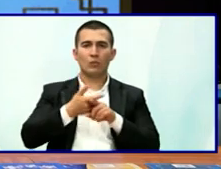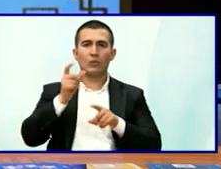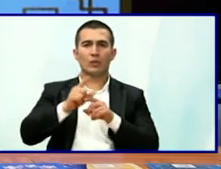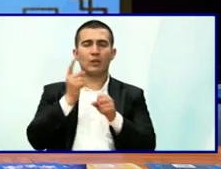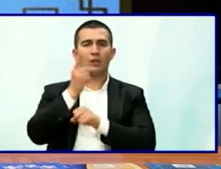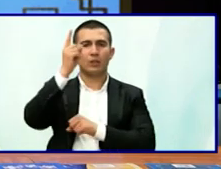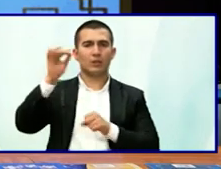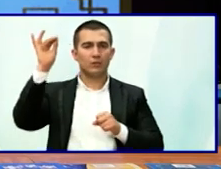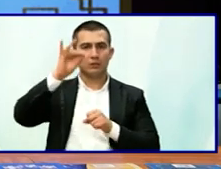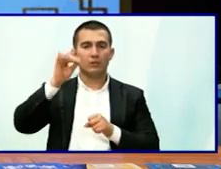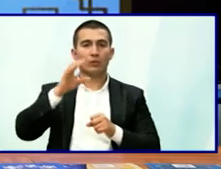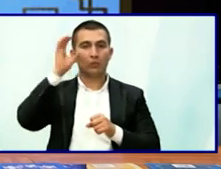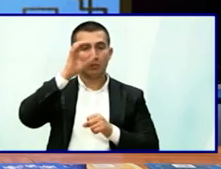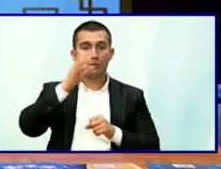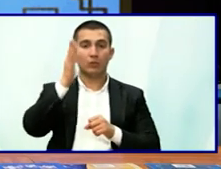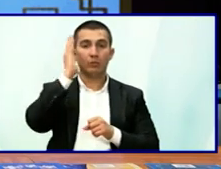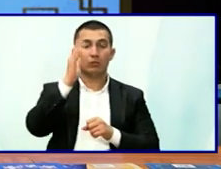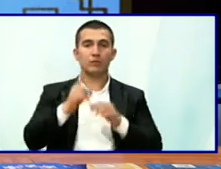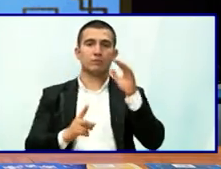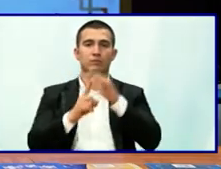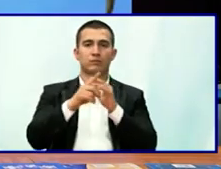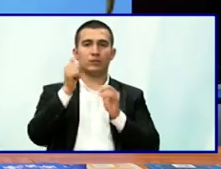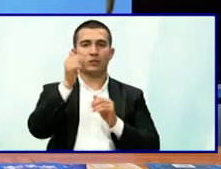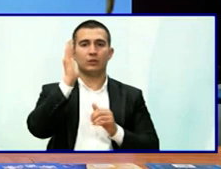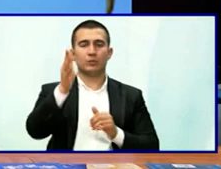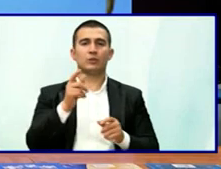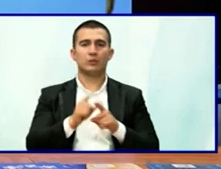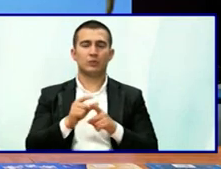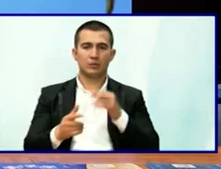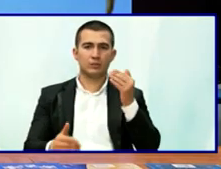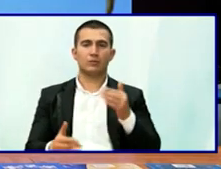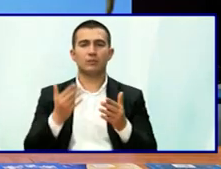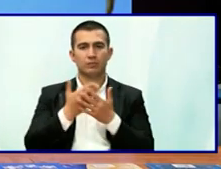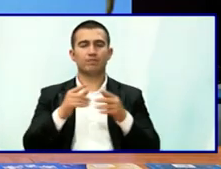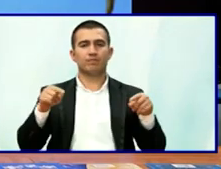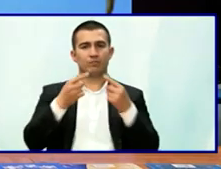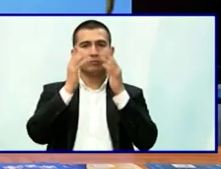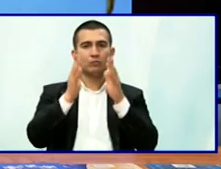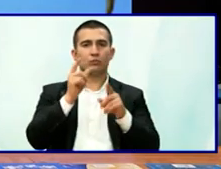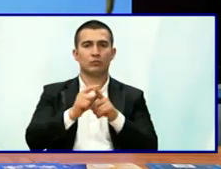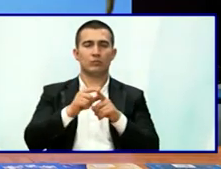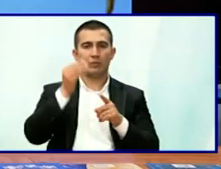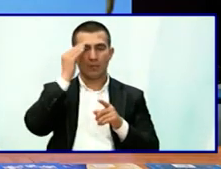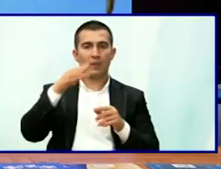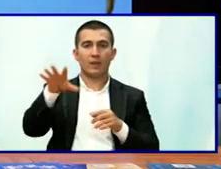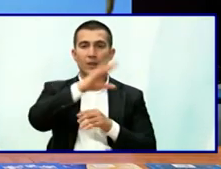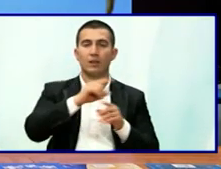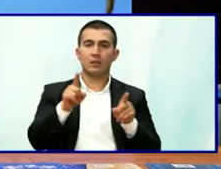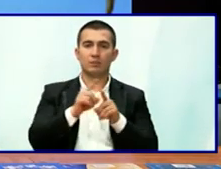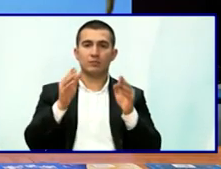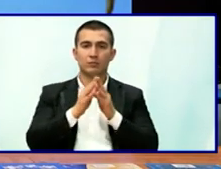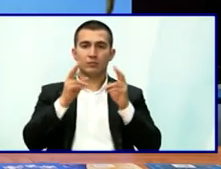O'zbekiston kelajagi buyuk. Aziz o'quvchilar, sizlar ham uyda